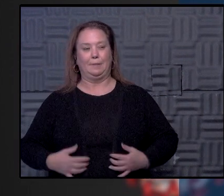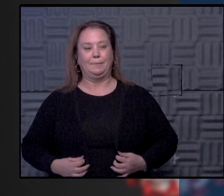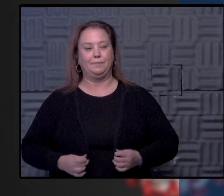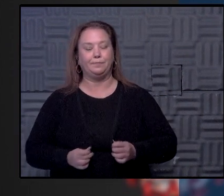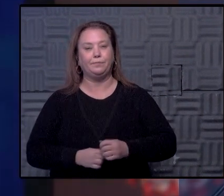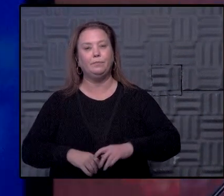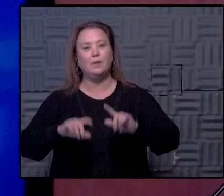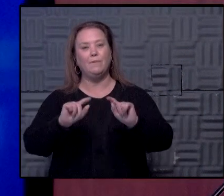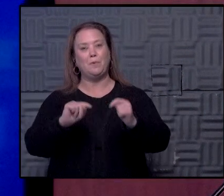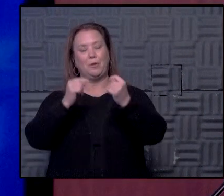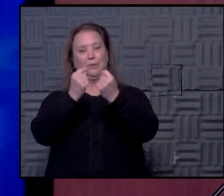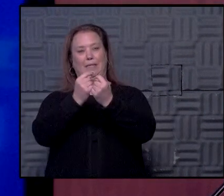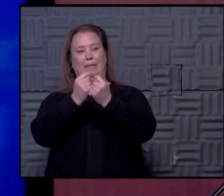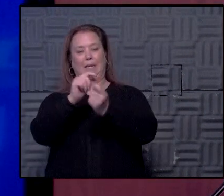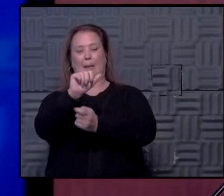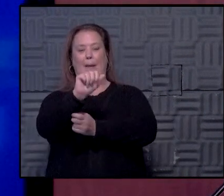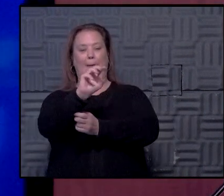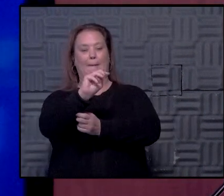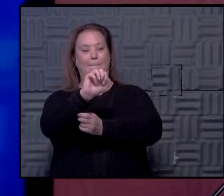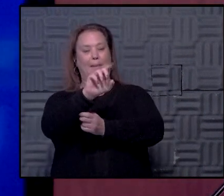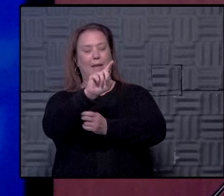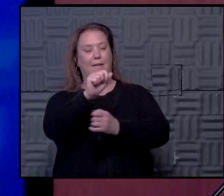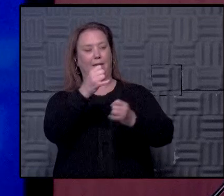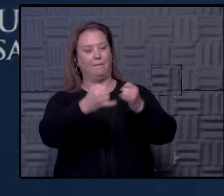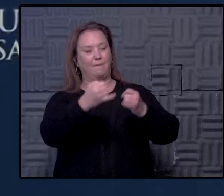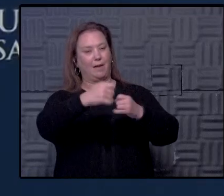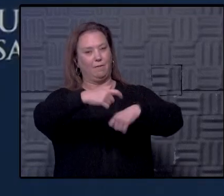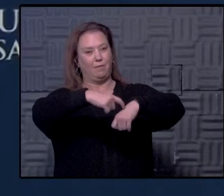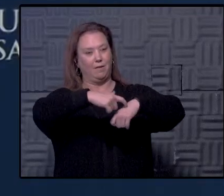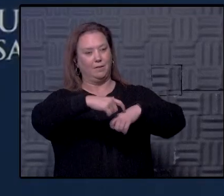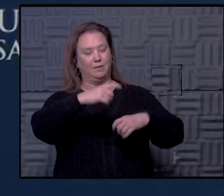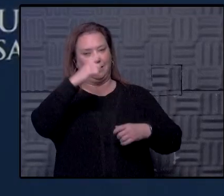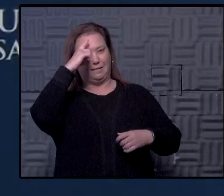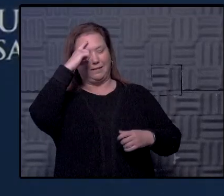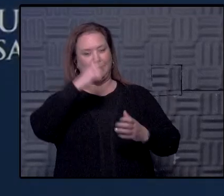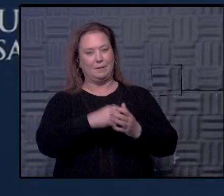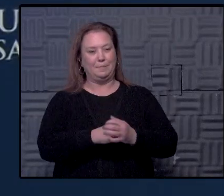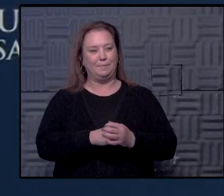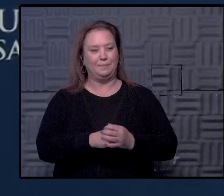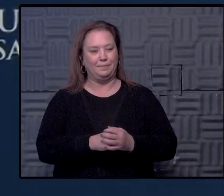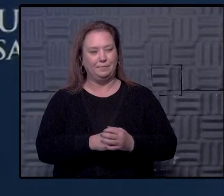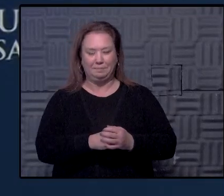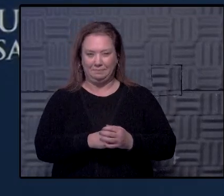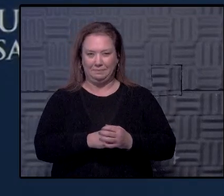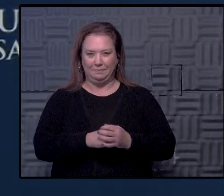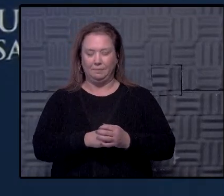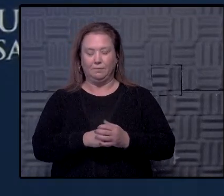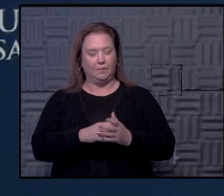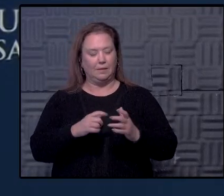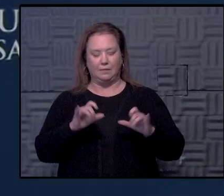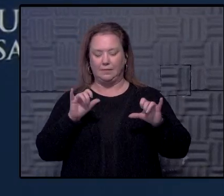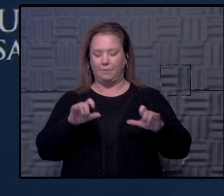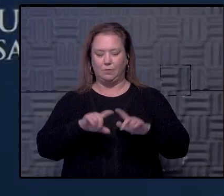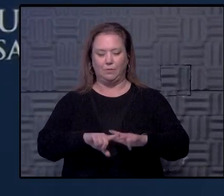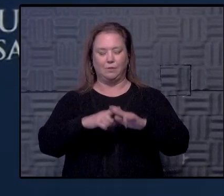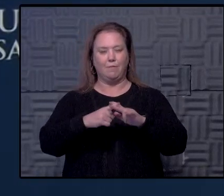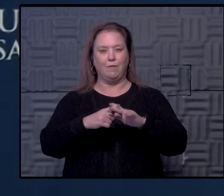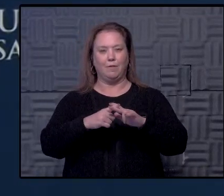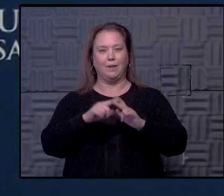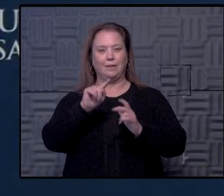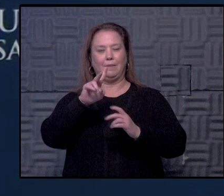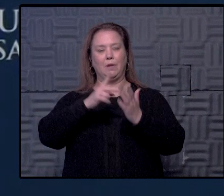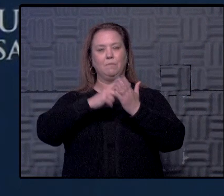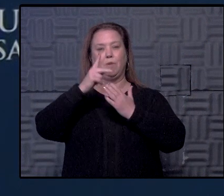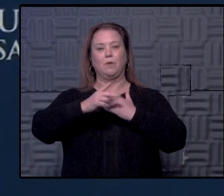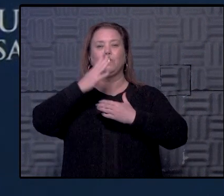from our team of panelists today, Amanda, final thoughts. I think just as we started this show, that's probably a